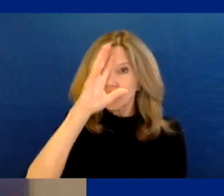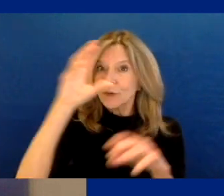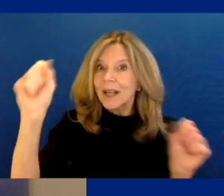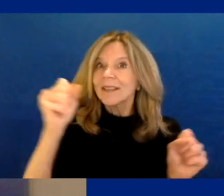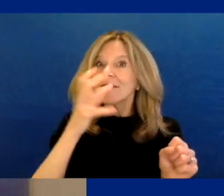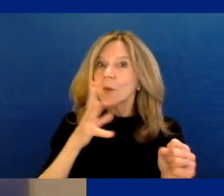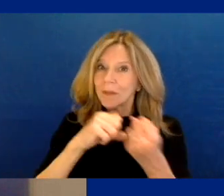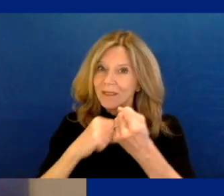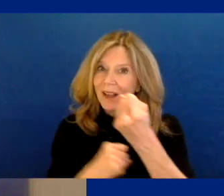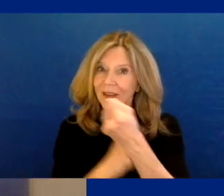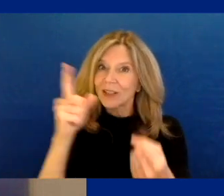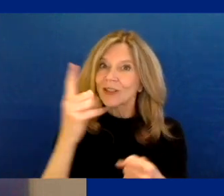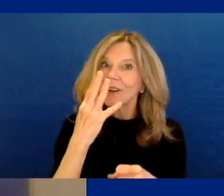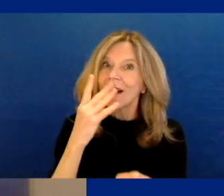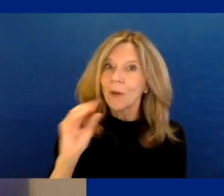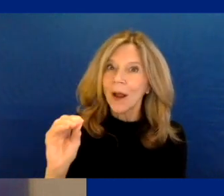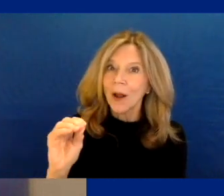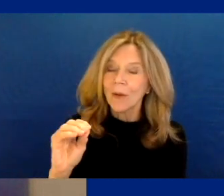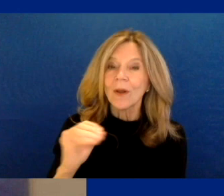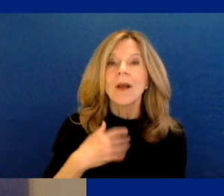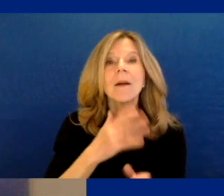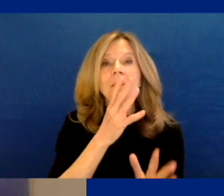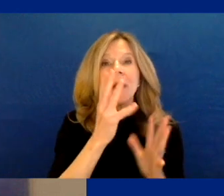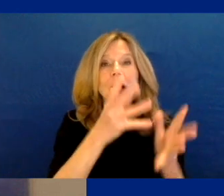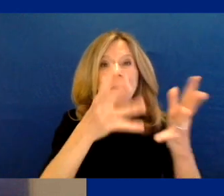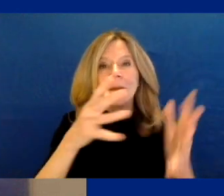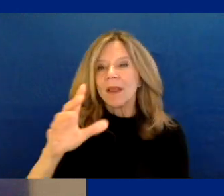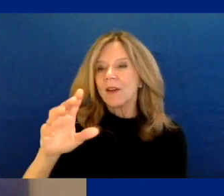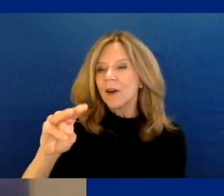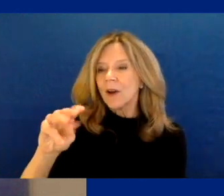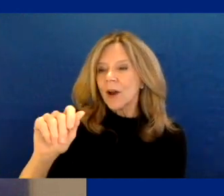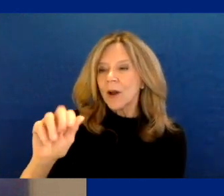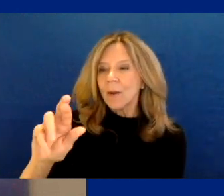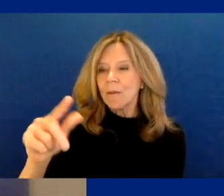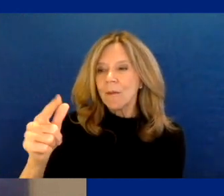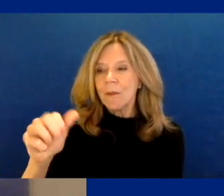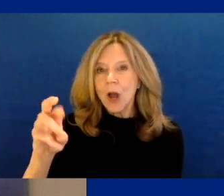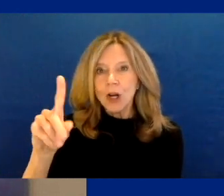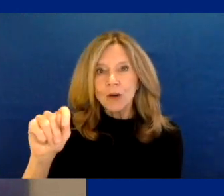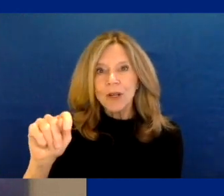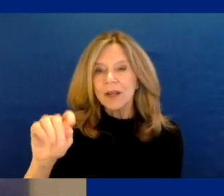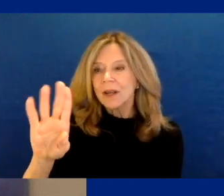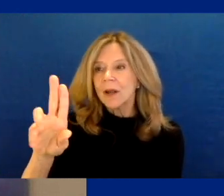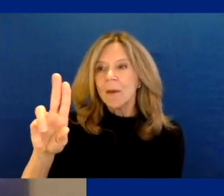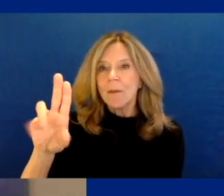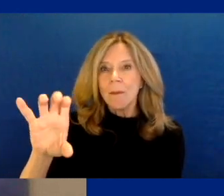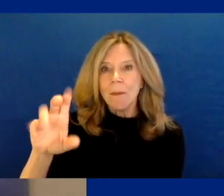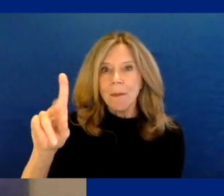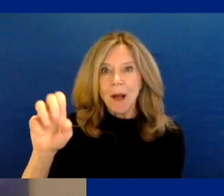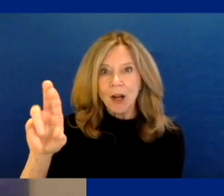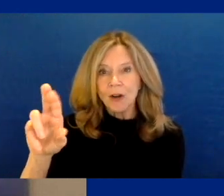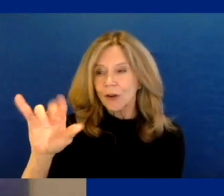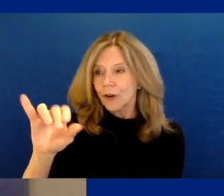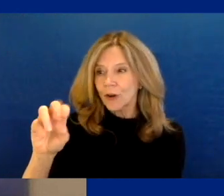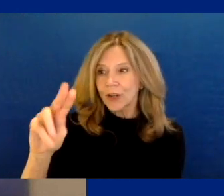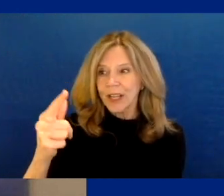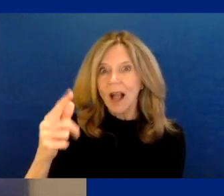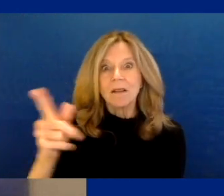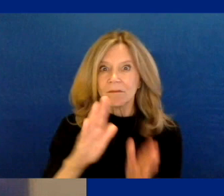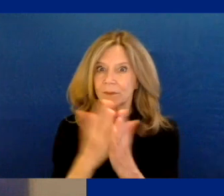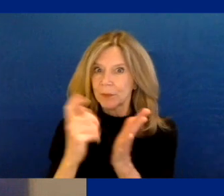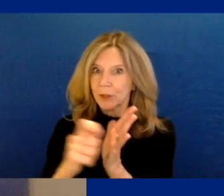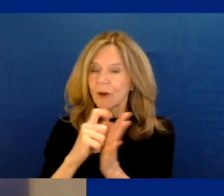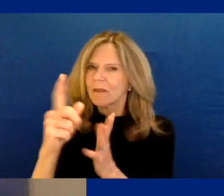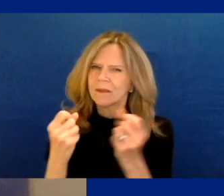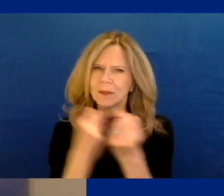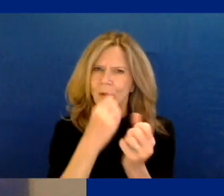am the granddaughter of Margaret Buckner Young, children's book author, teacher, and ardent supporter of the arts. I am the